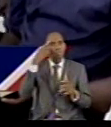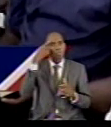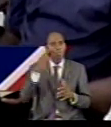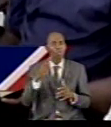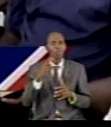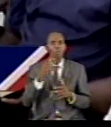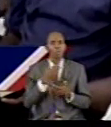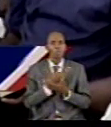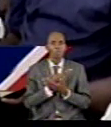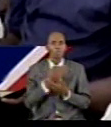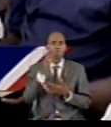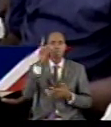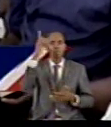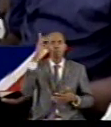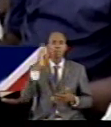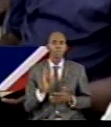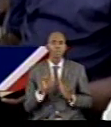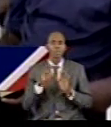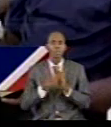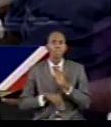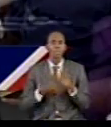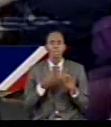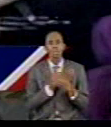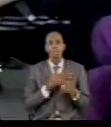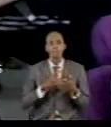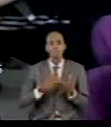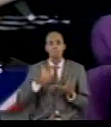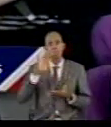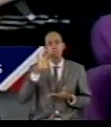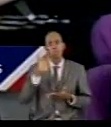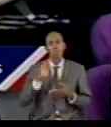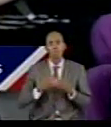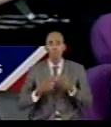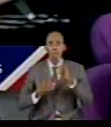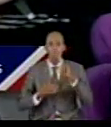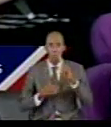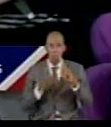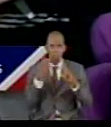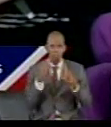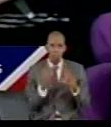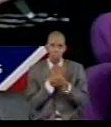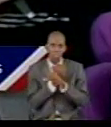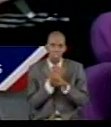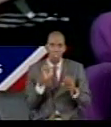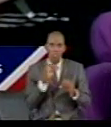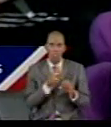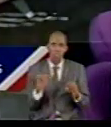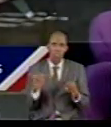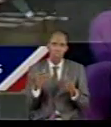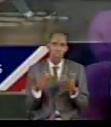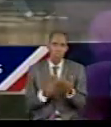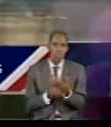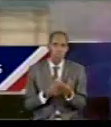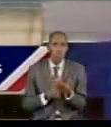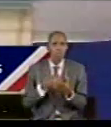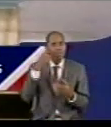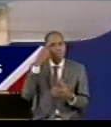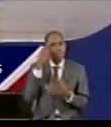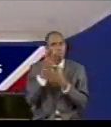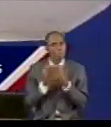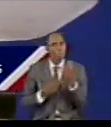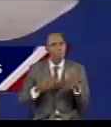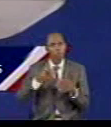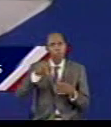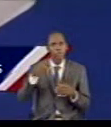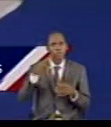godliness and glory. Number one, the saving gospel for both Jews and